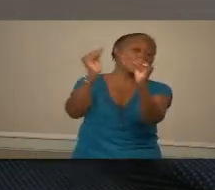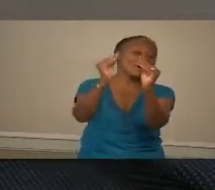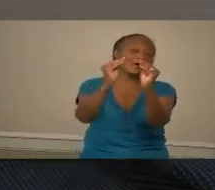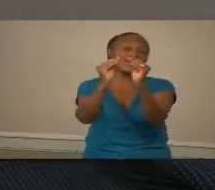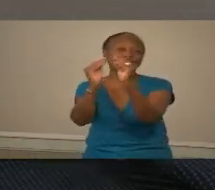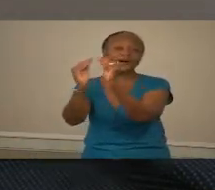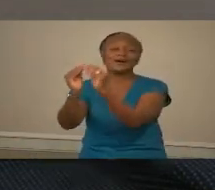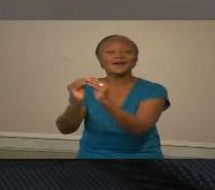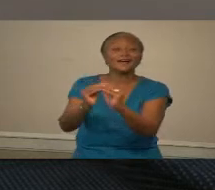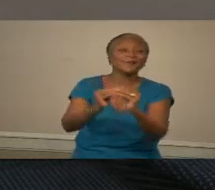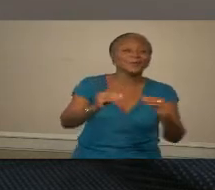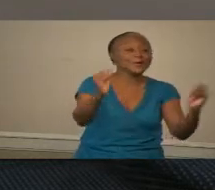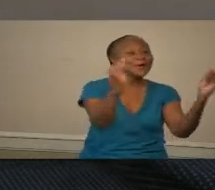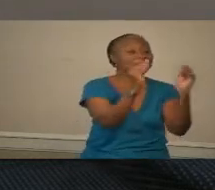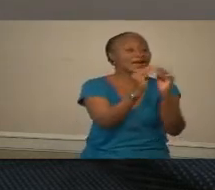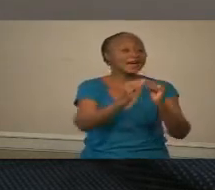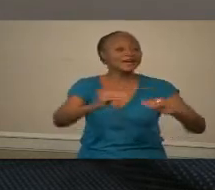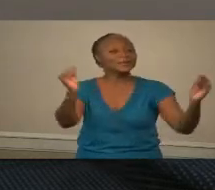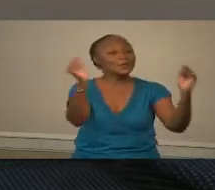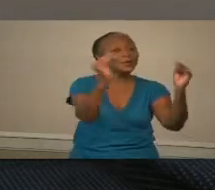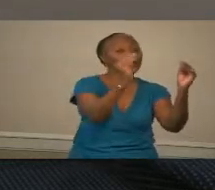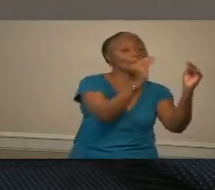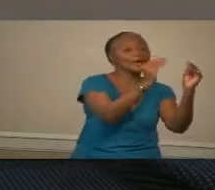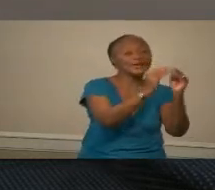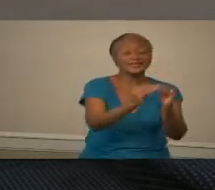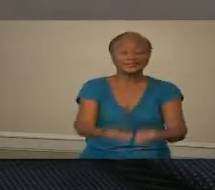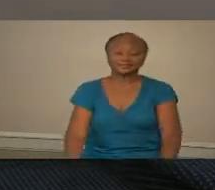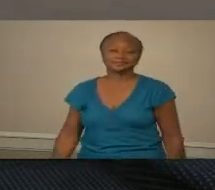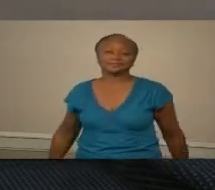more, more and